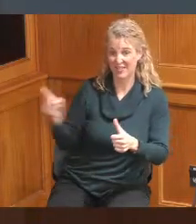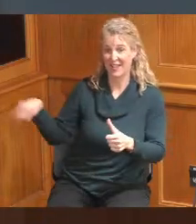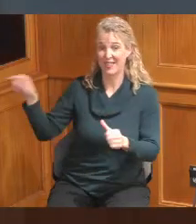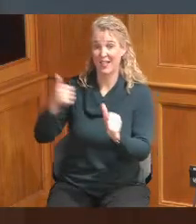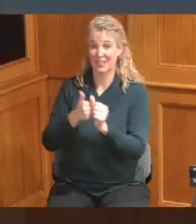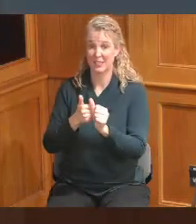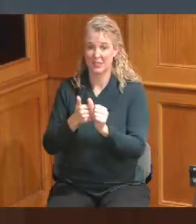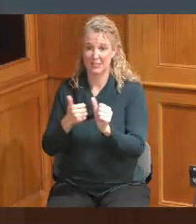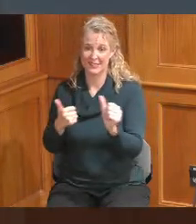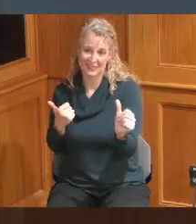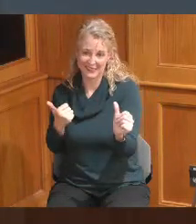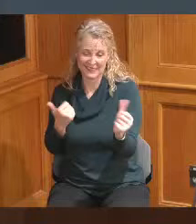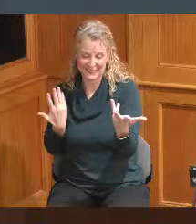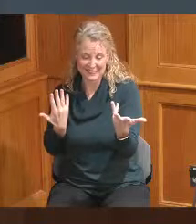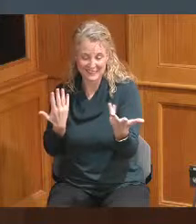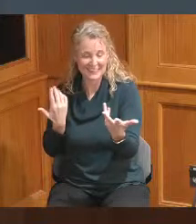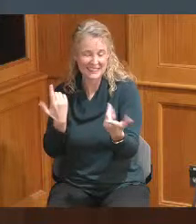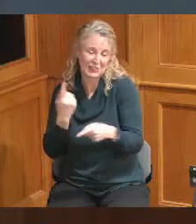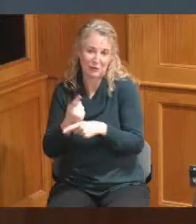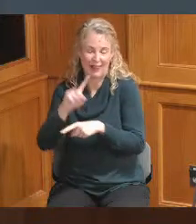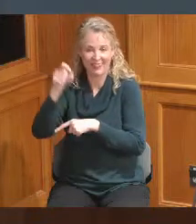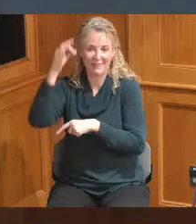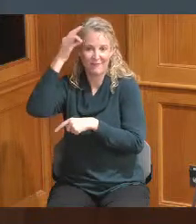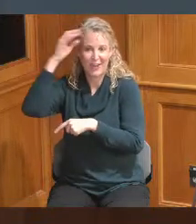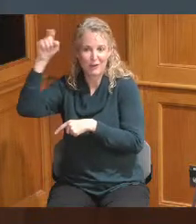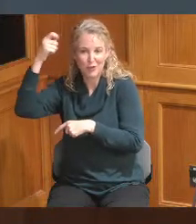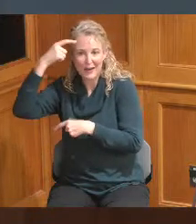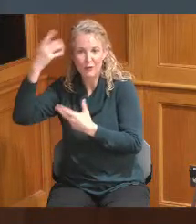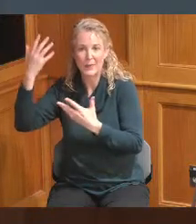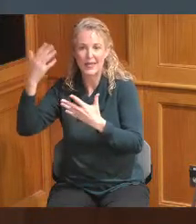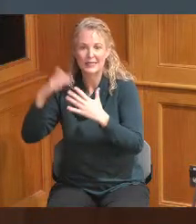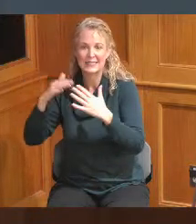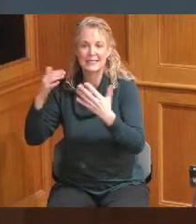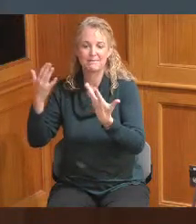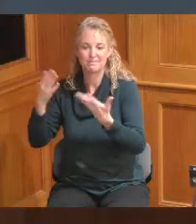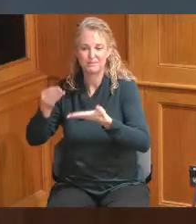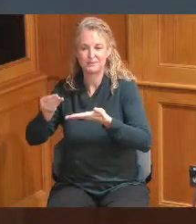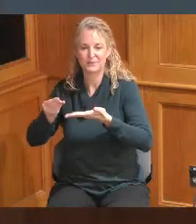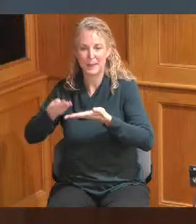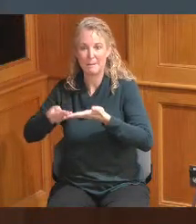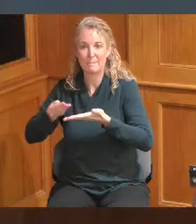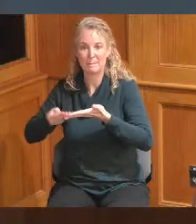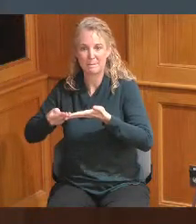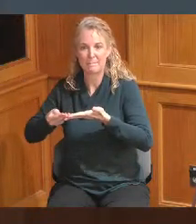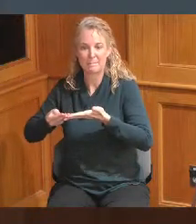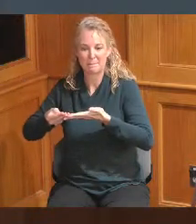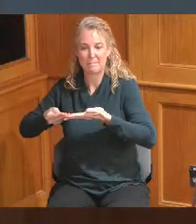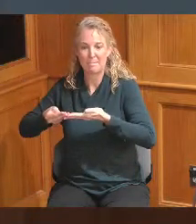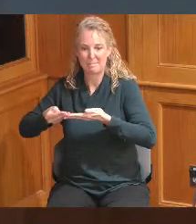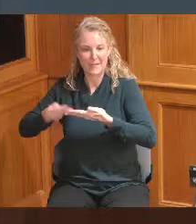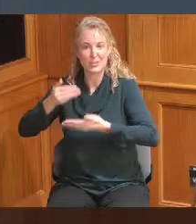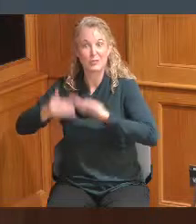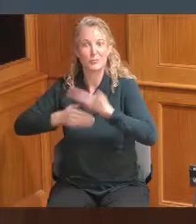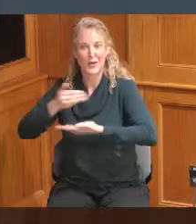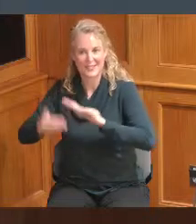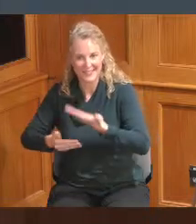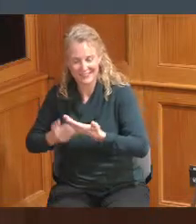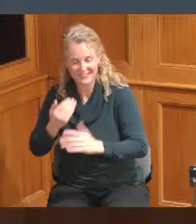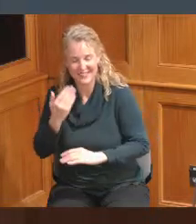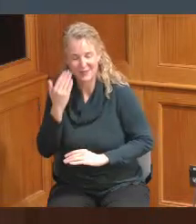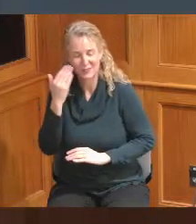due to the federal government's elongated budget setting process that's gone farther than they